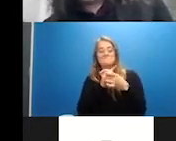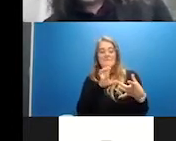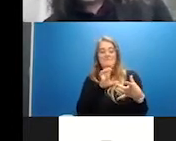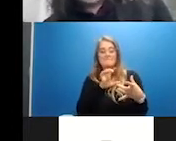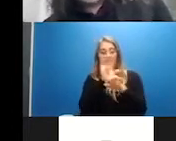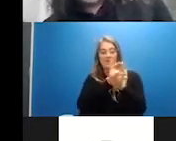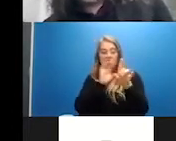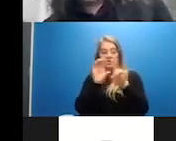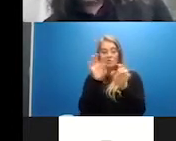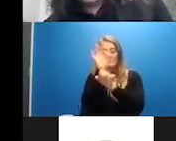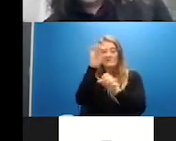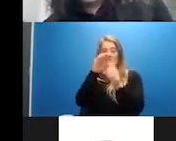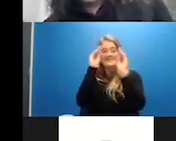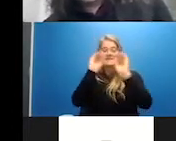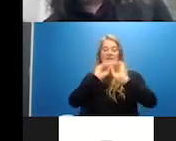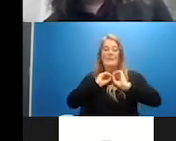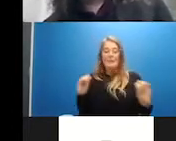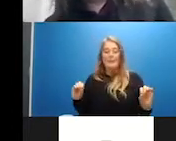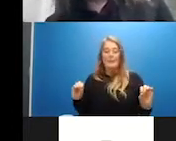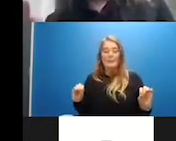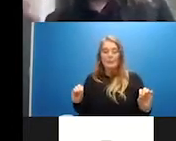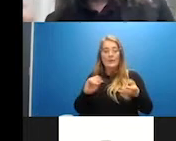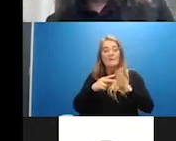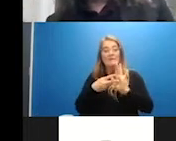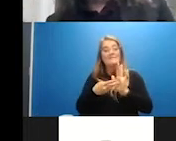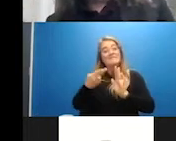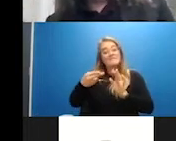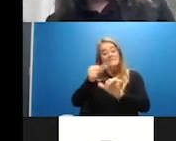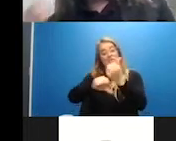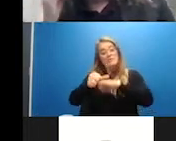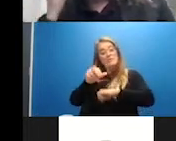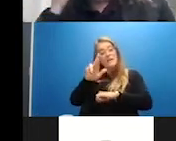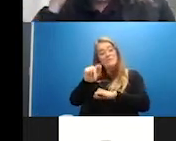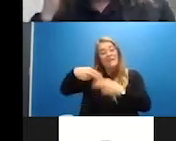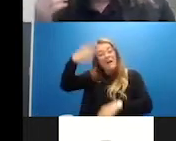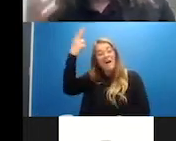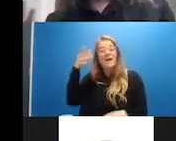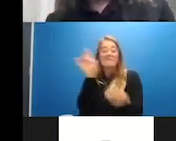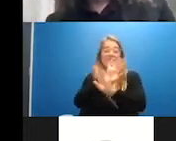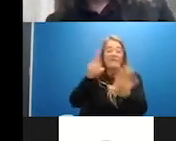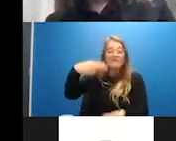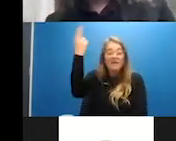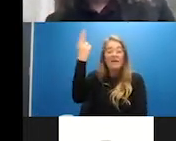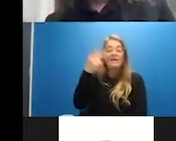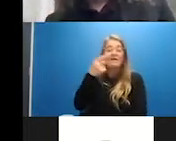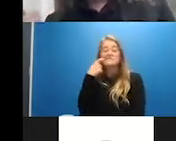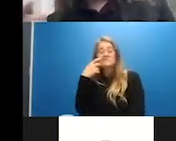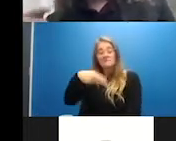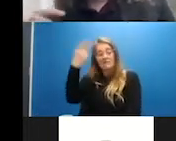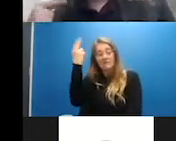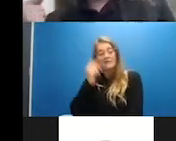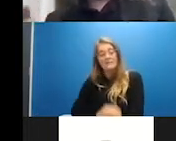cultural or spiritual teachings. The end result is a high suicide rate, high levels of violence, and substance problems.